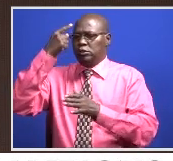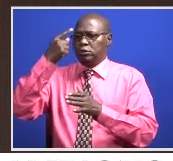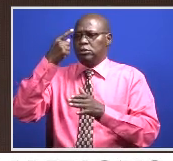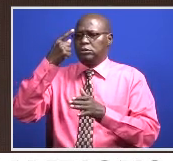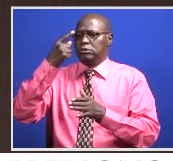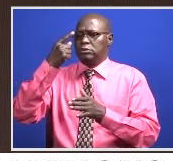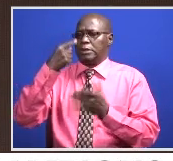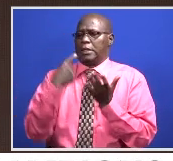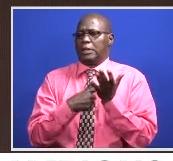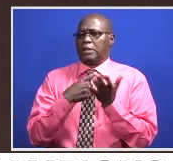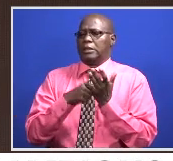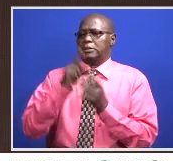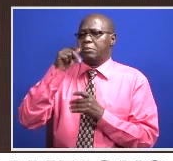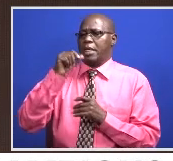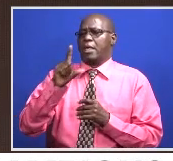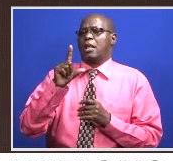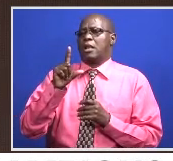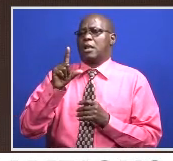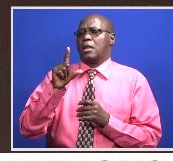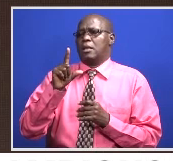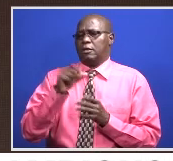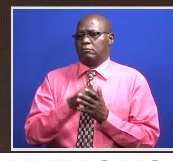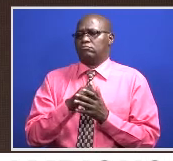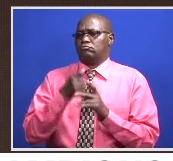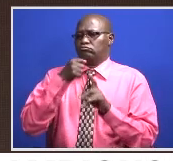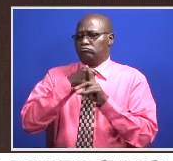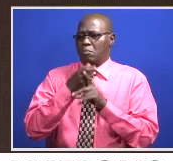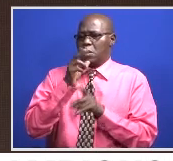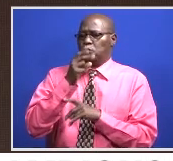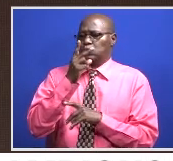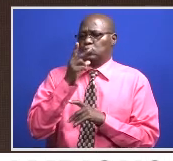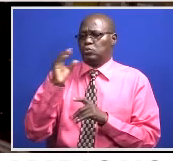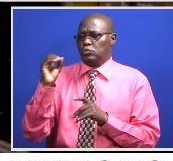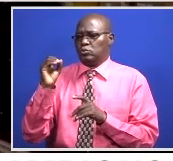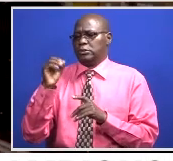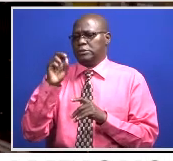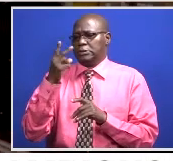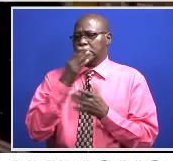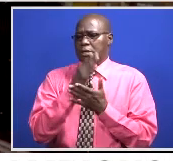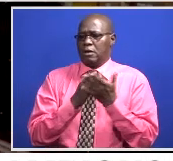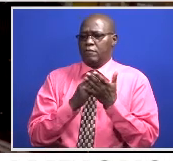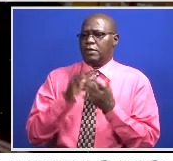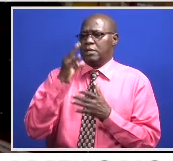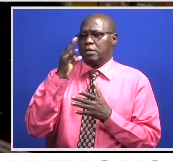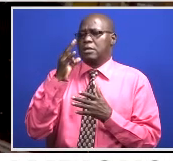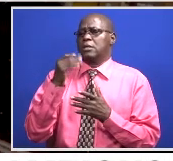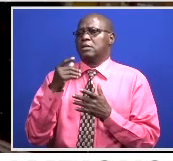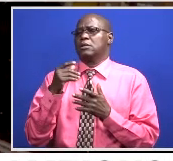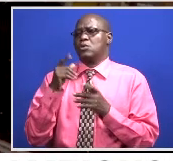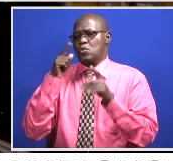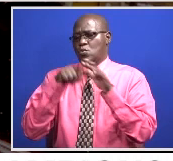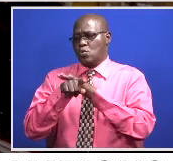dramatic 3-2 win against Aston Villa. City had to fight back from 2-0 down in the second half, but three goals in the space of five stunning